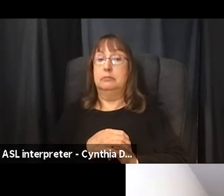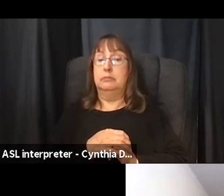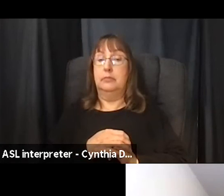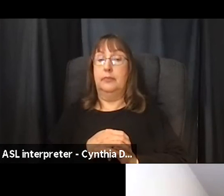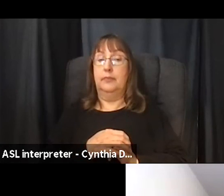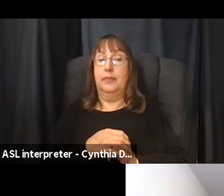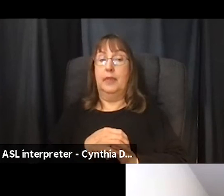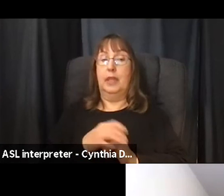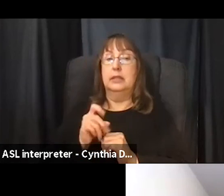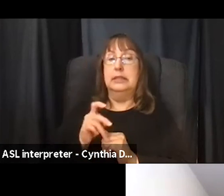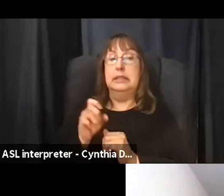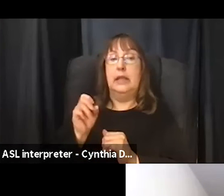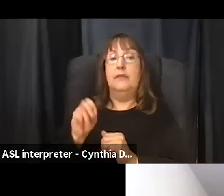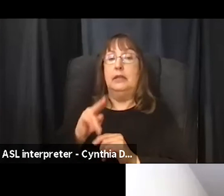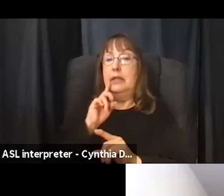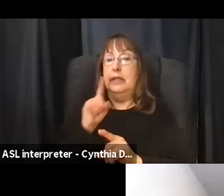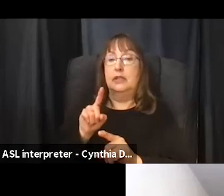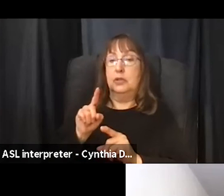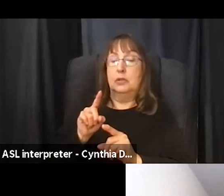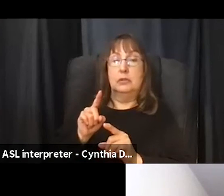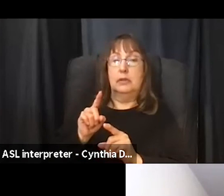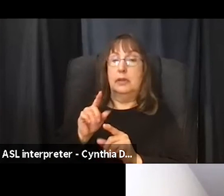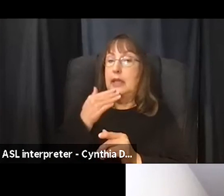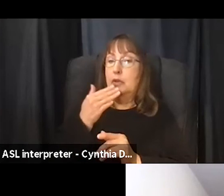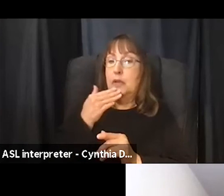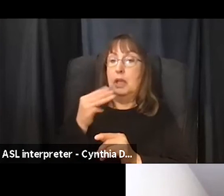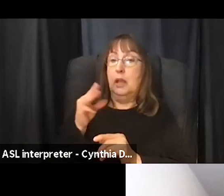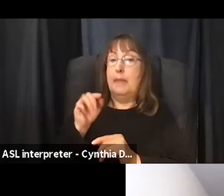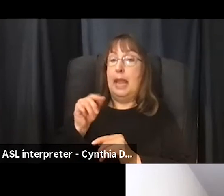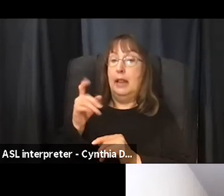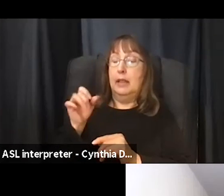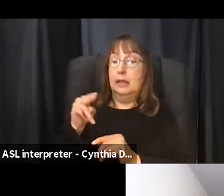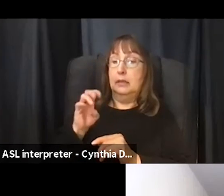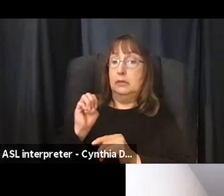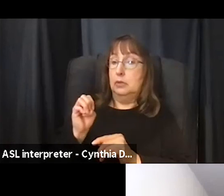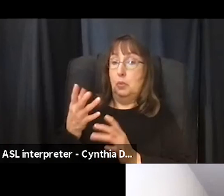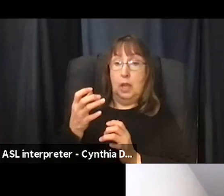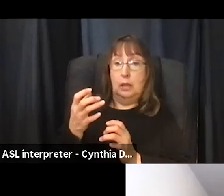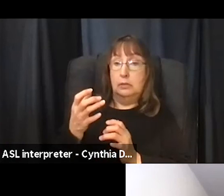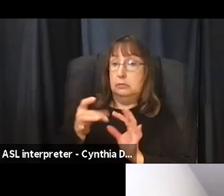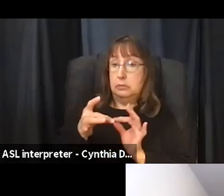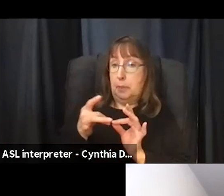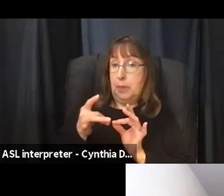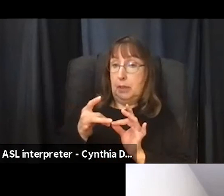Thank you, Amy. Madeline, do you have any closing remarks for us?